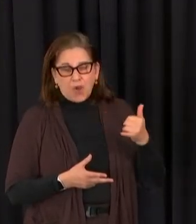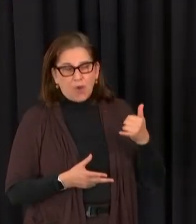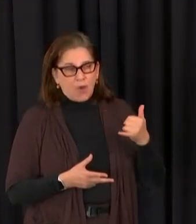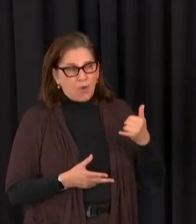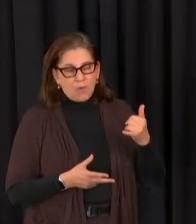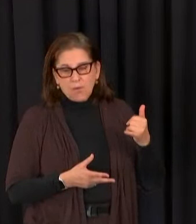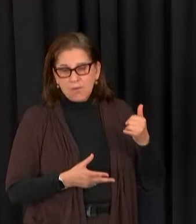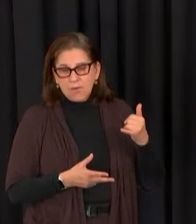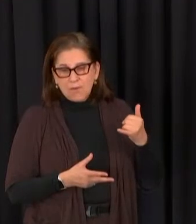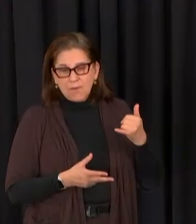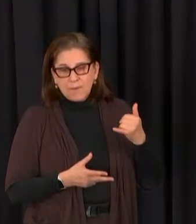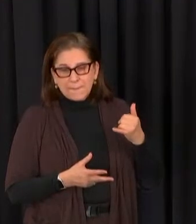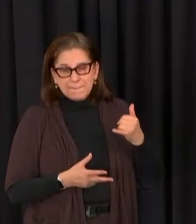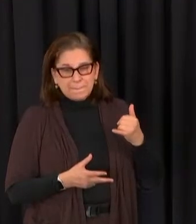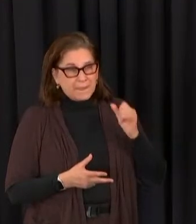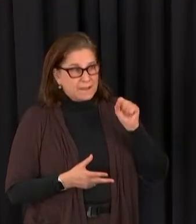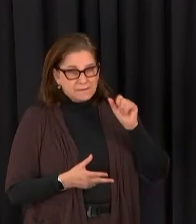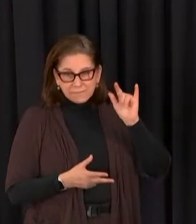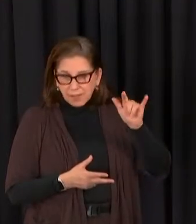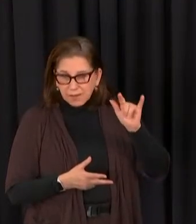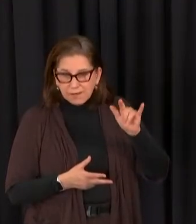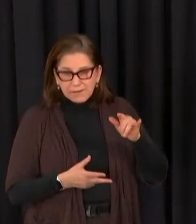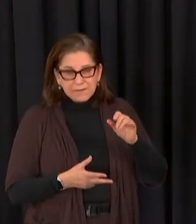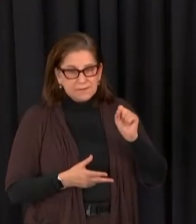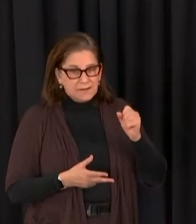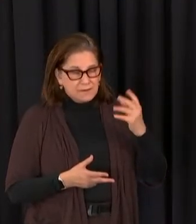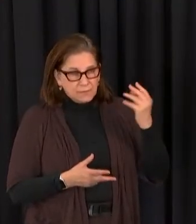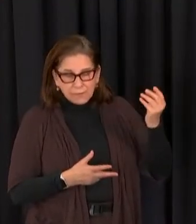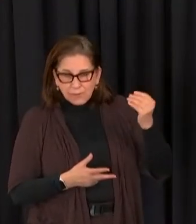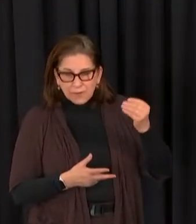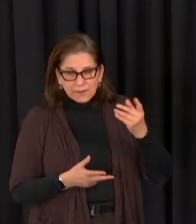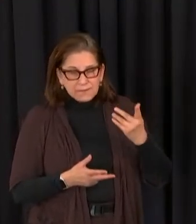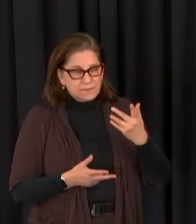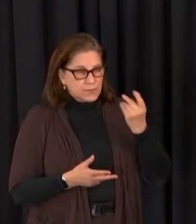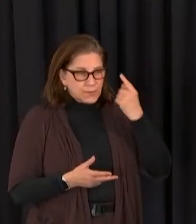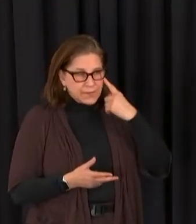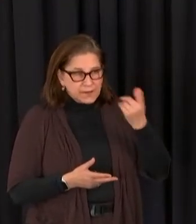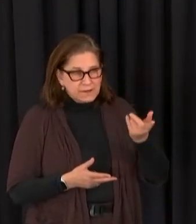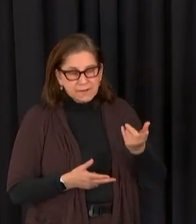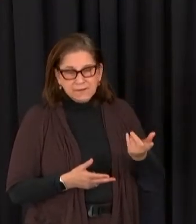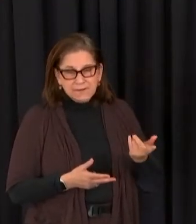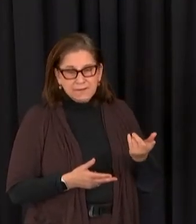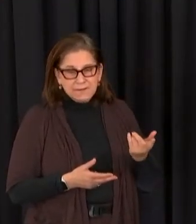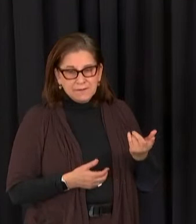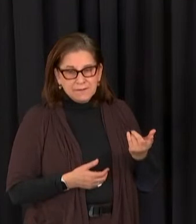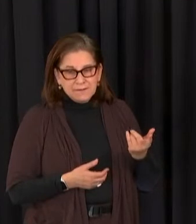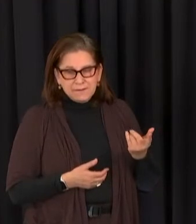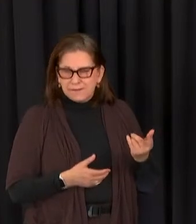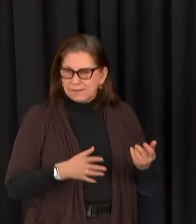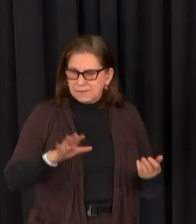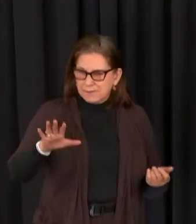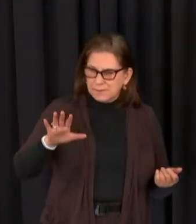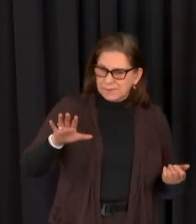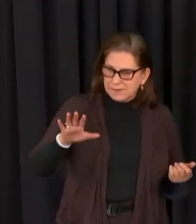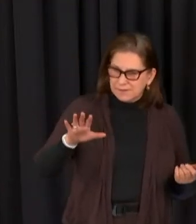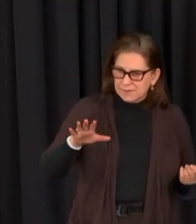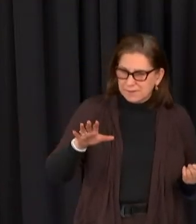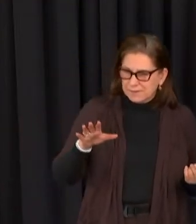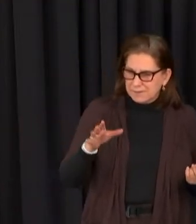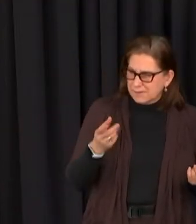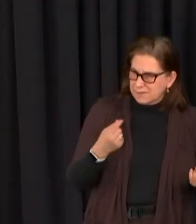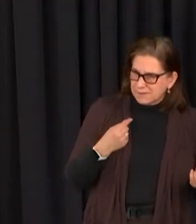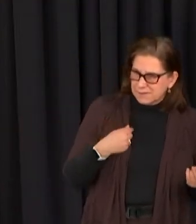see before the area is starting to move into a different phase? How long am I doing what? How long do you